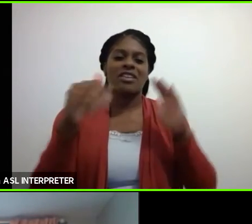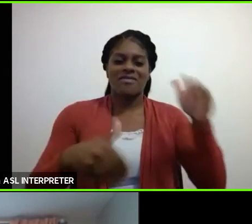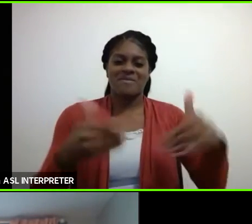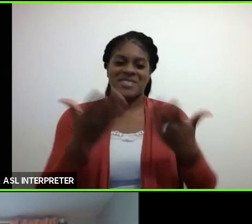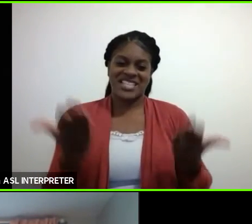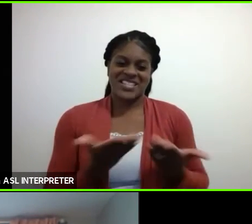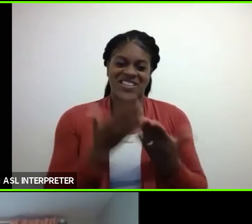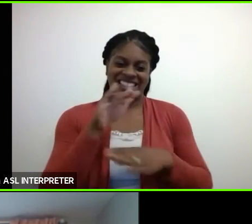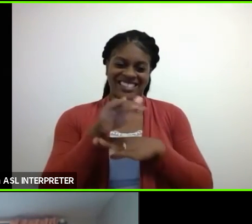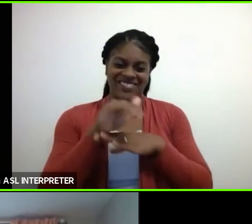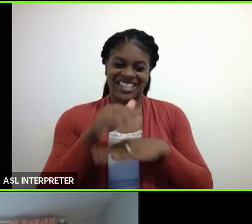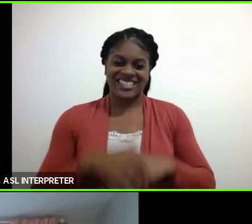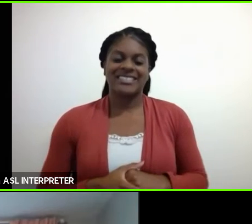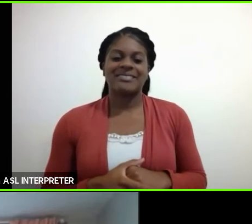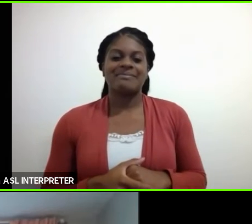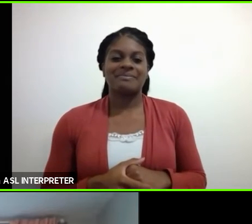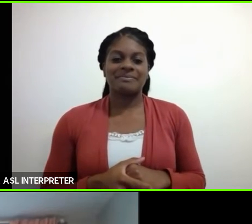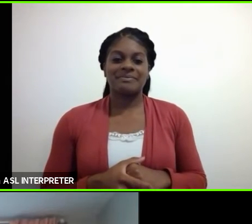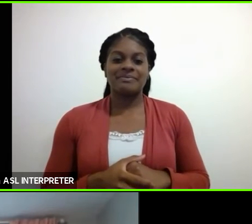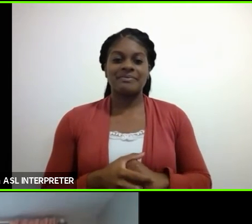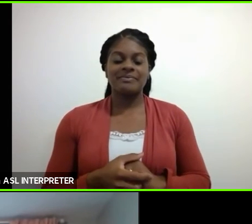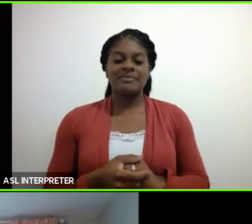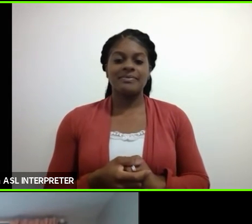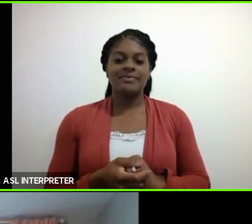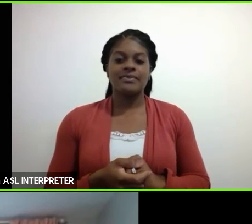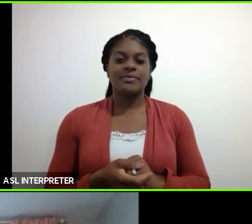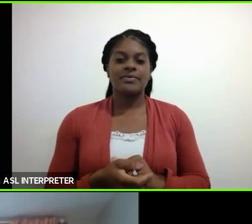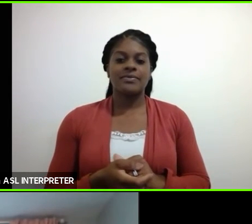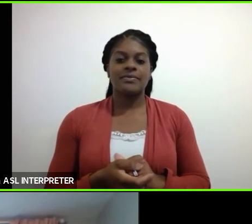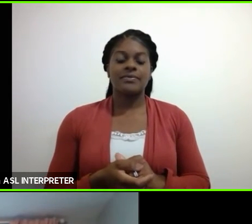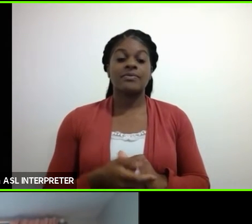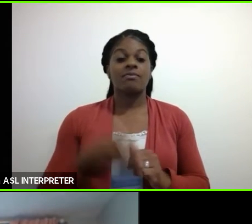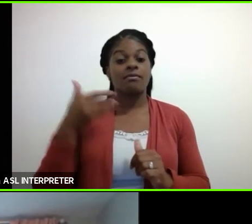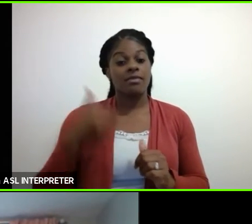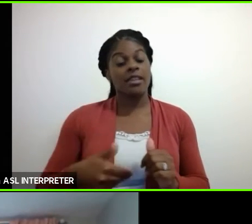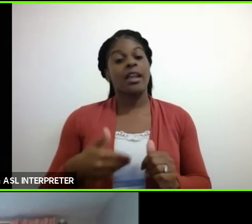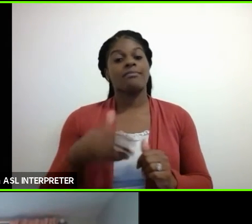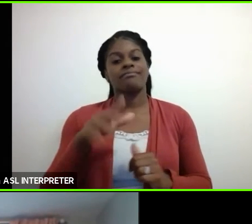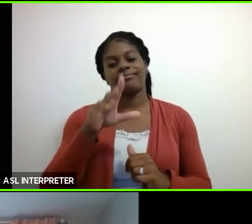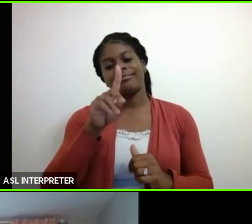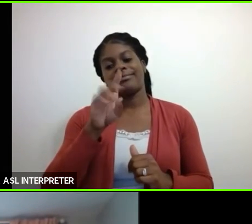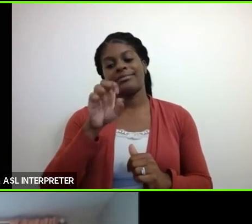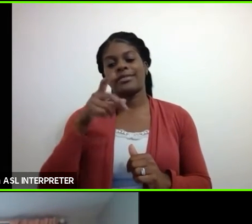evening. I come here as Deputy